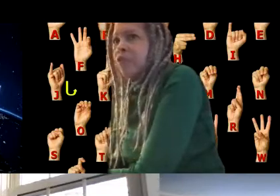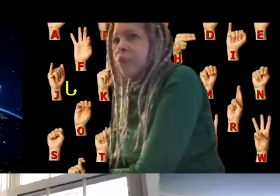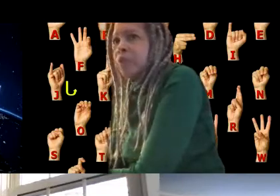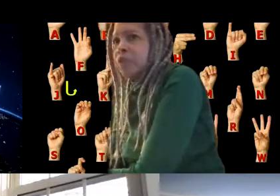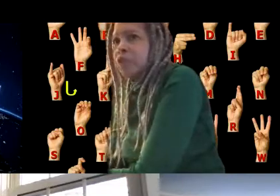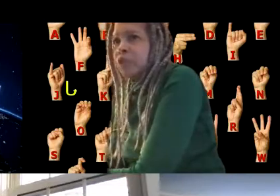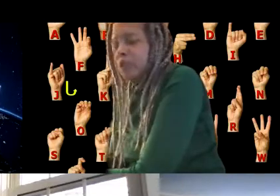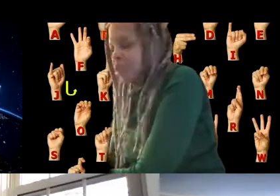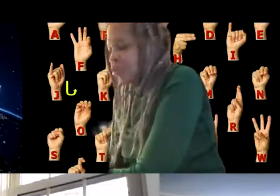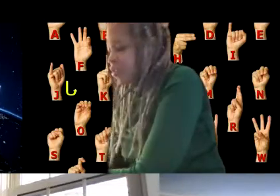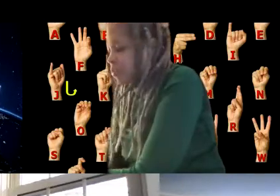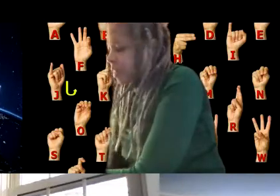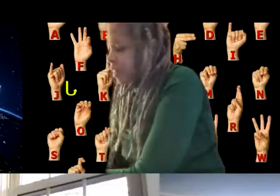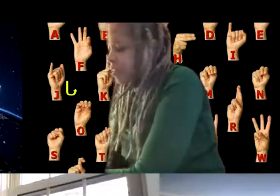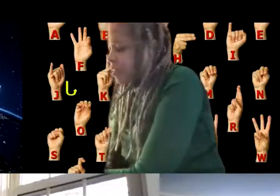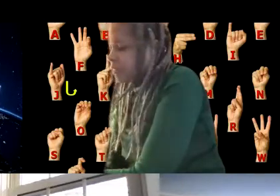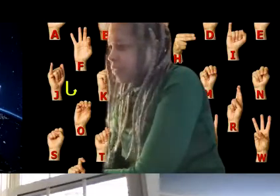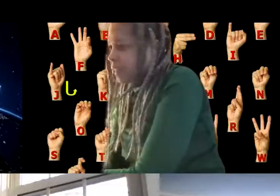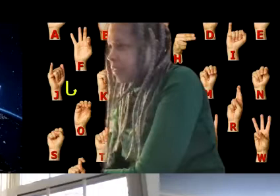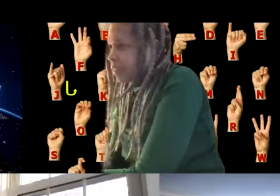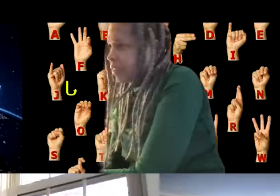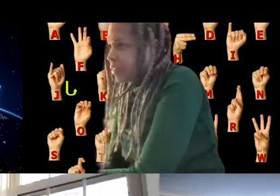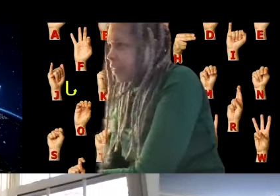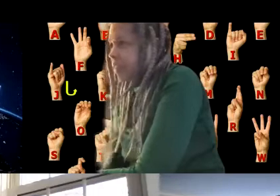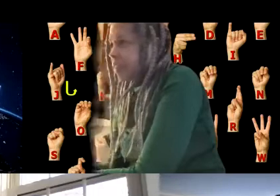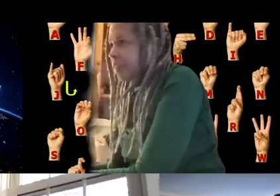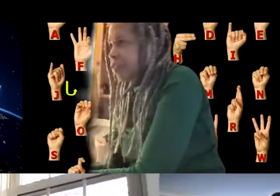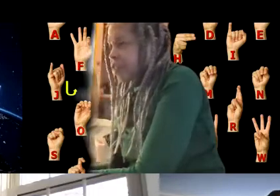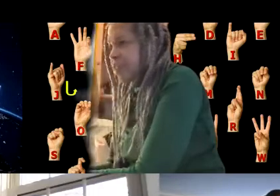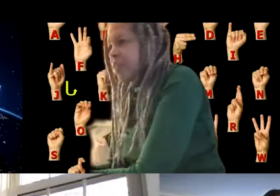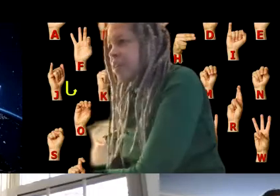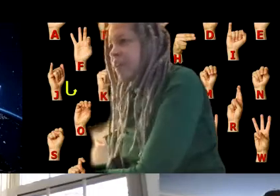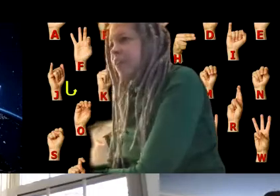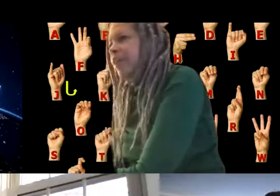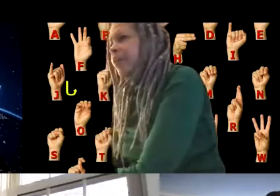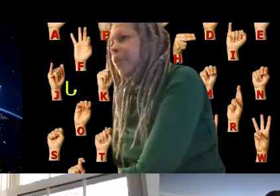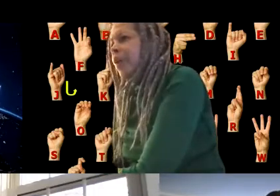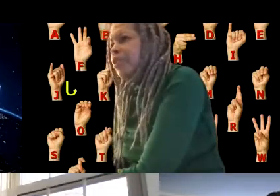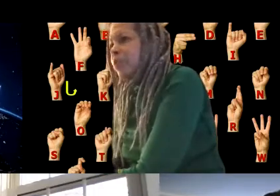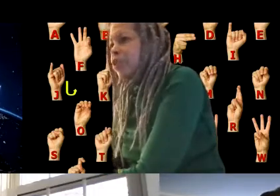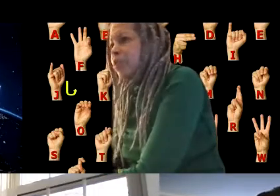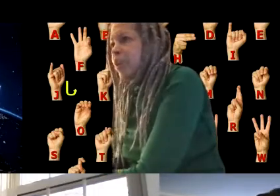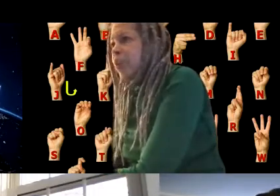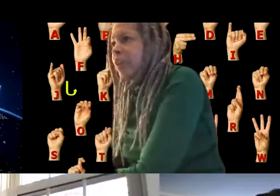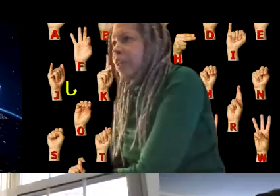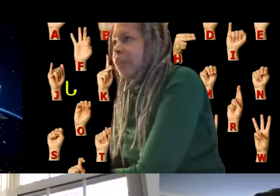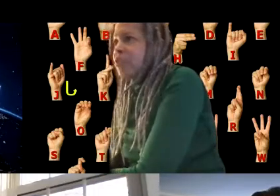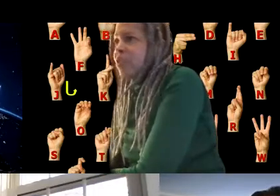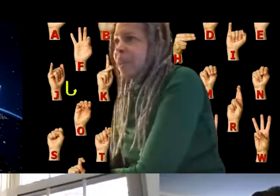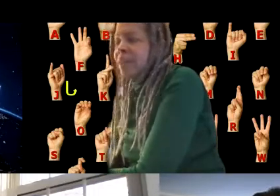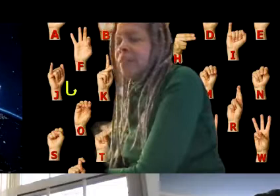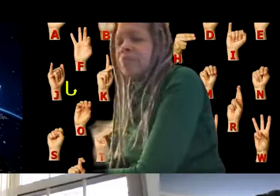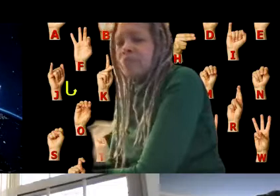when his 4 little children can be judged by the content of their character and not the color of their skin. And here we are in 2021, in